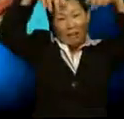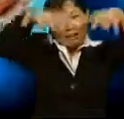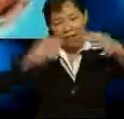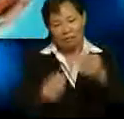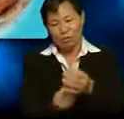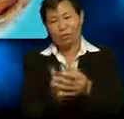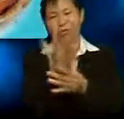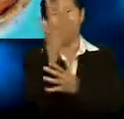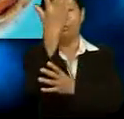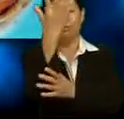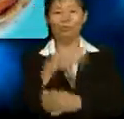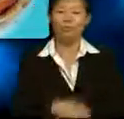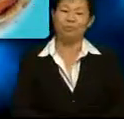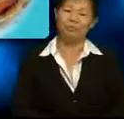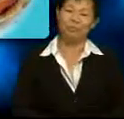grow.